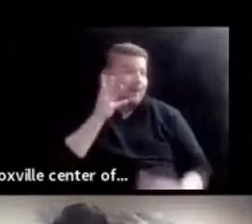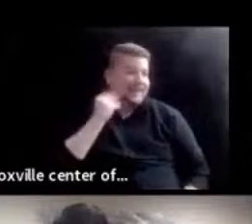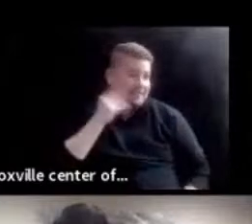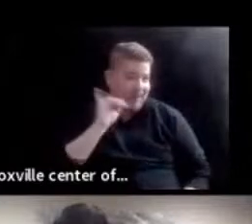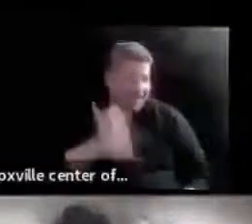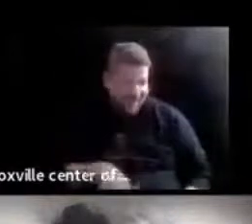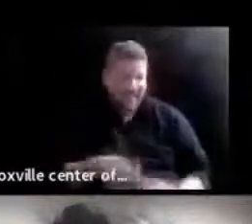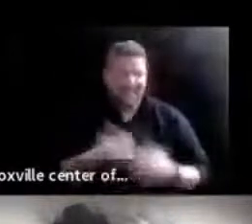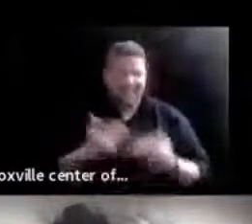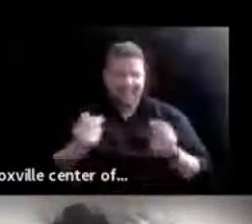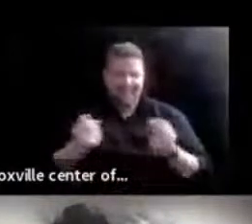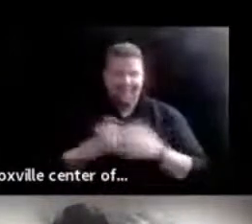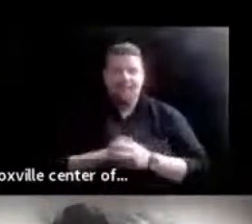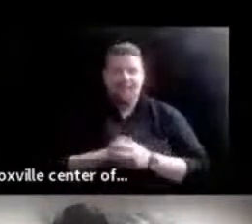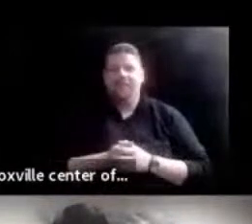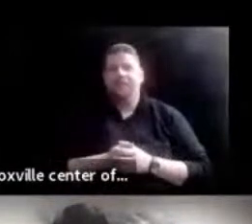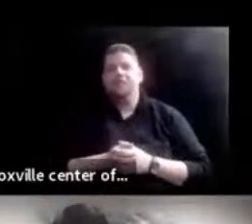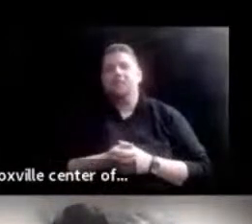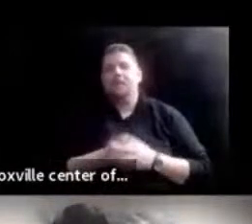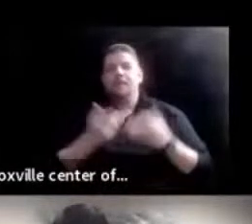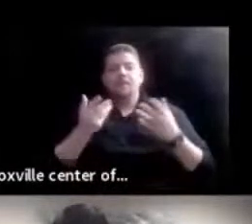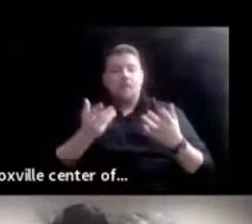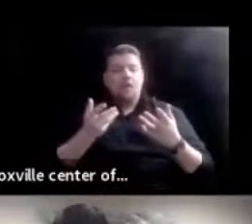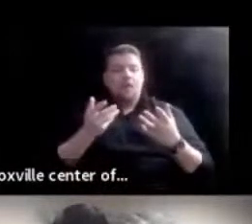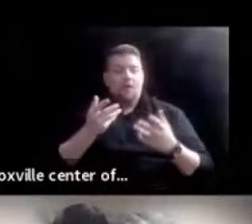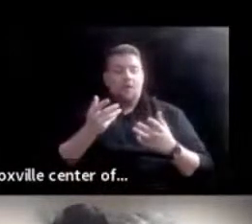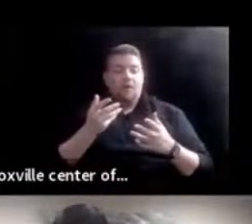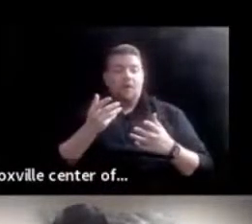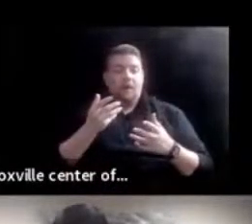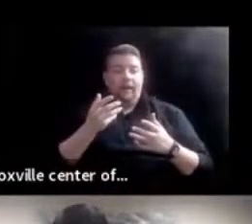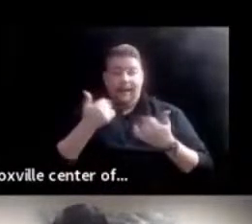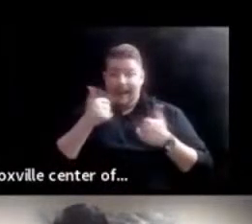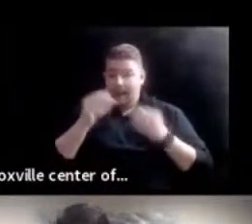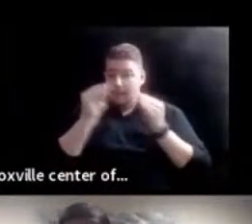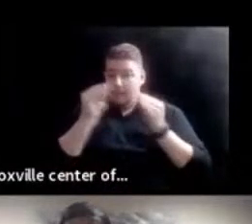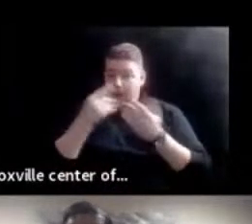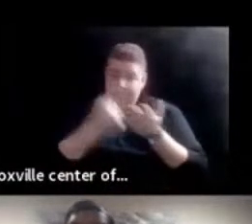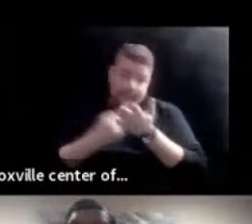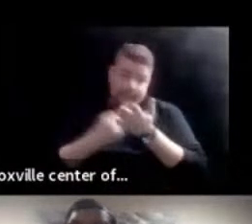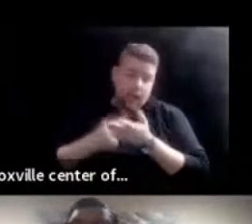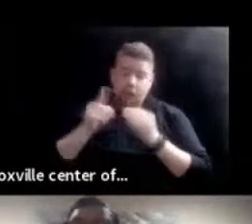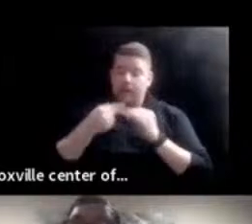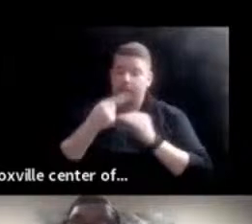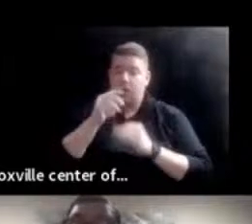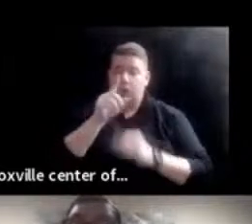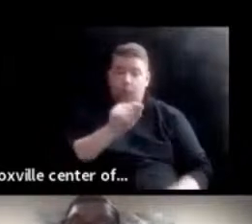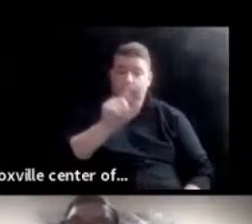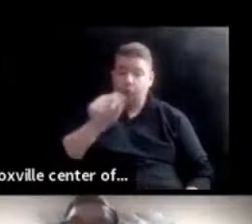case. Any other discussion on 2020-8?